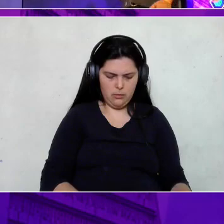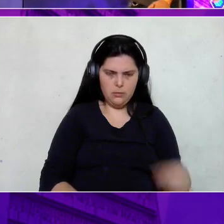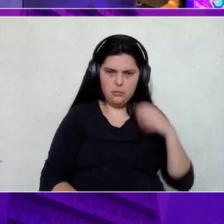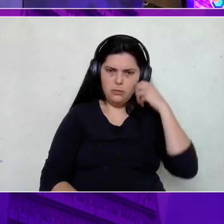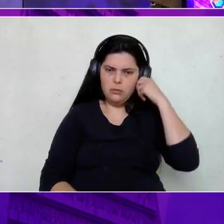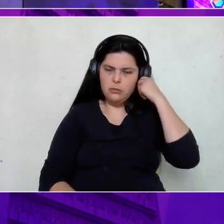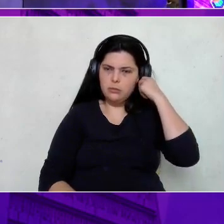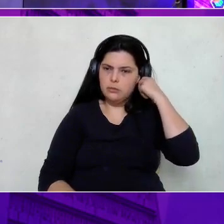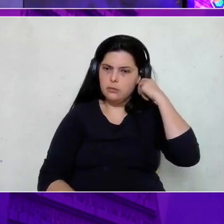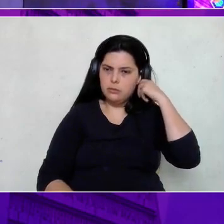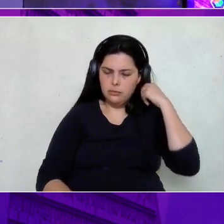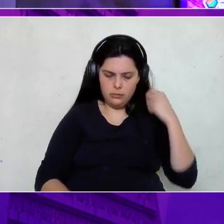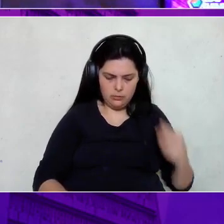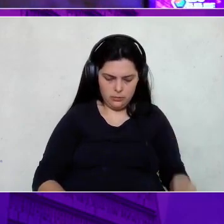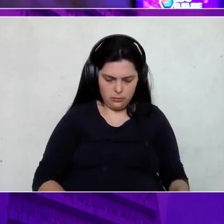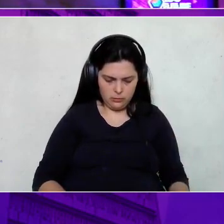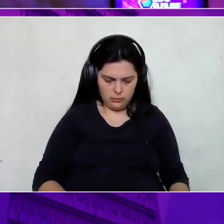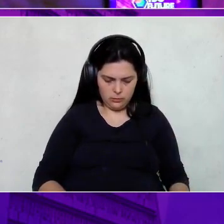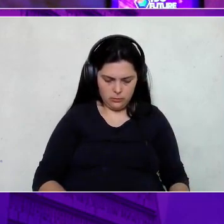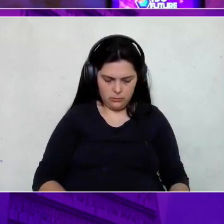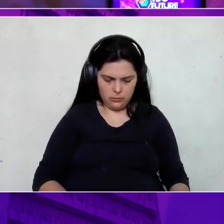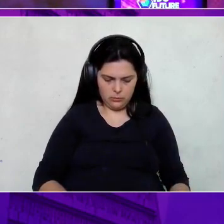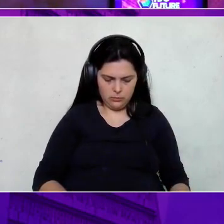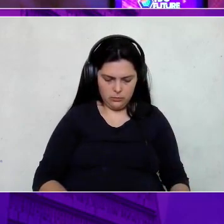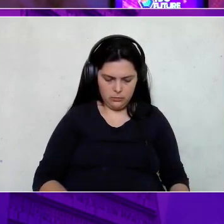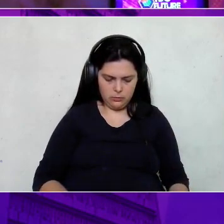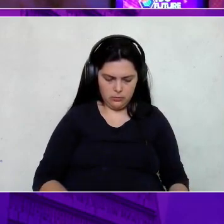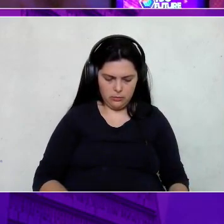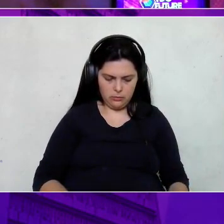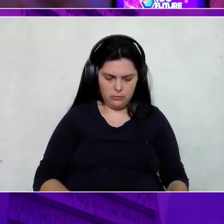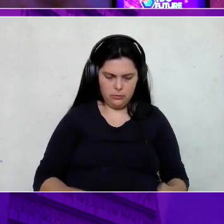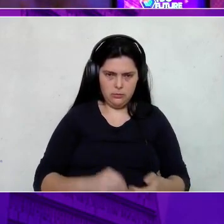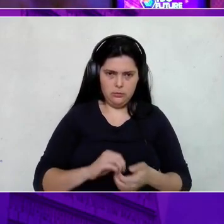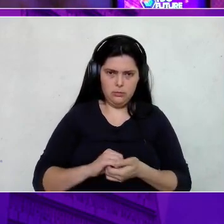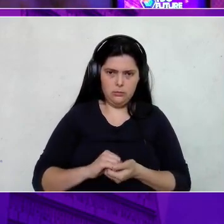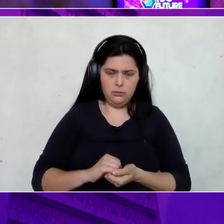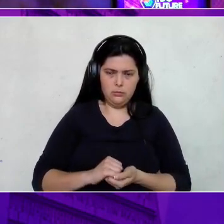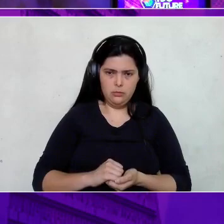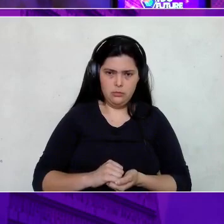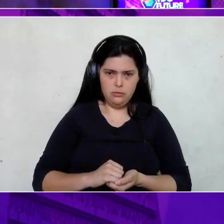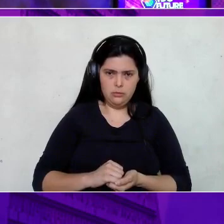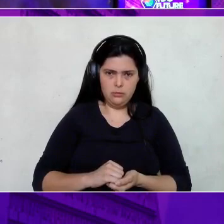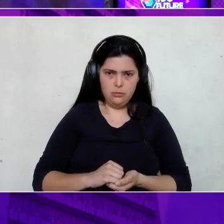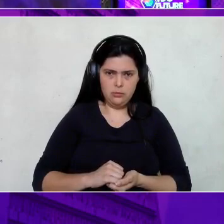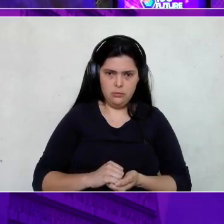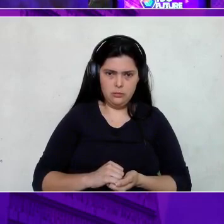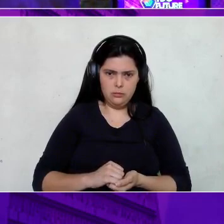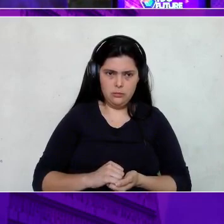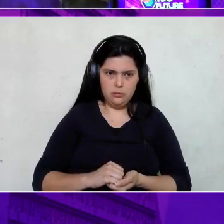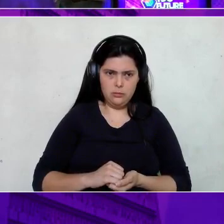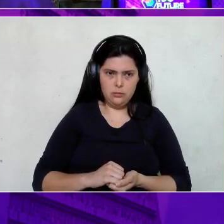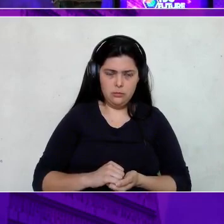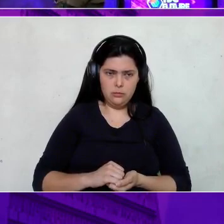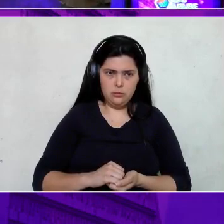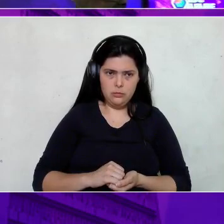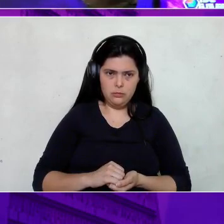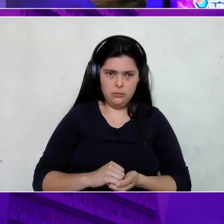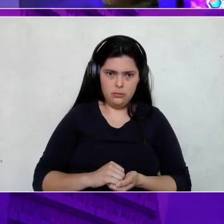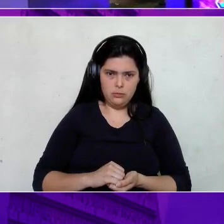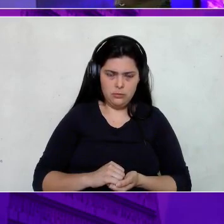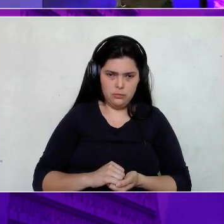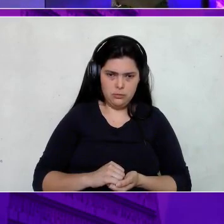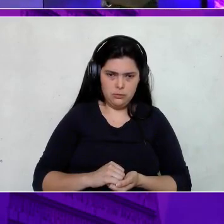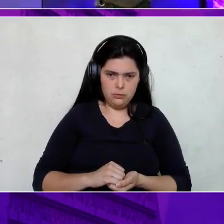Second, supporting. Those that indirectly help to satisfy customer needs by selling their